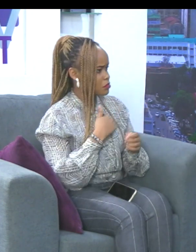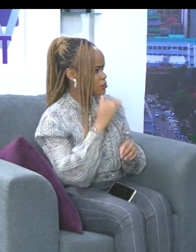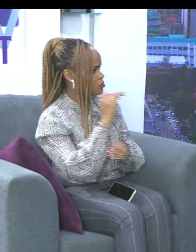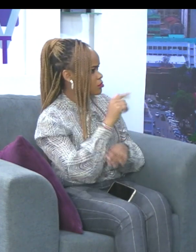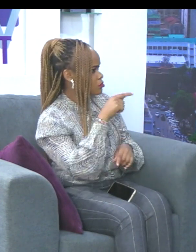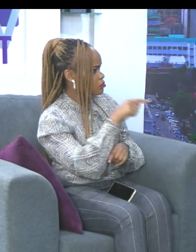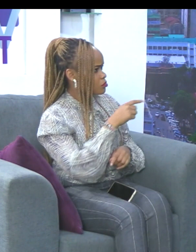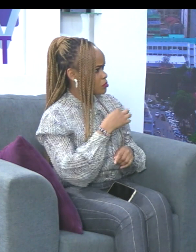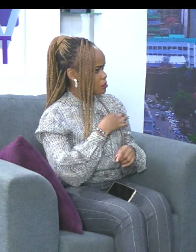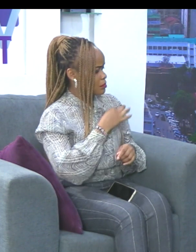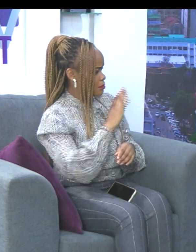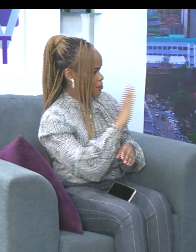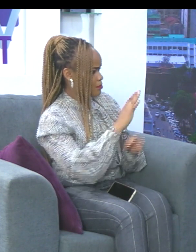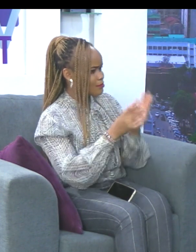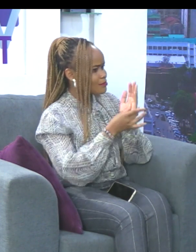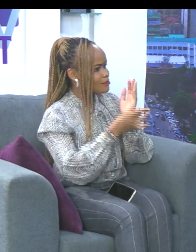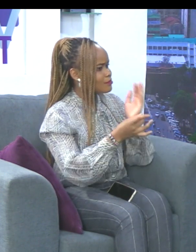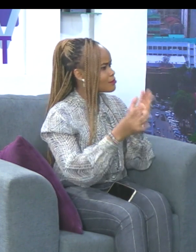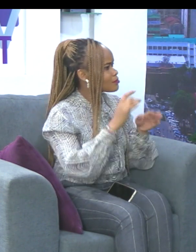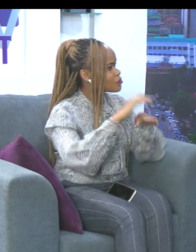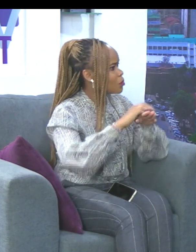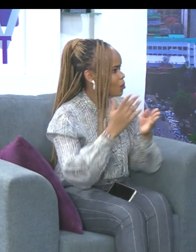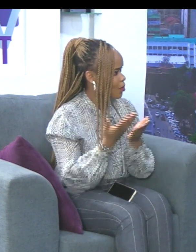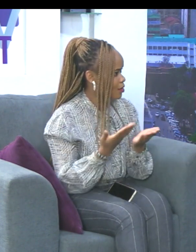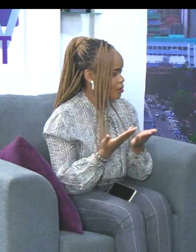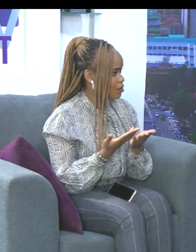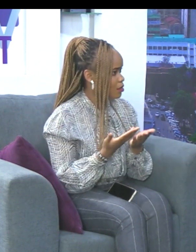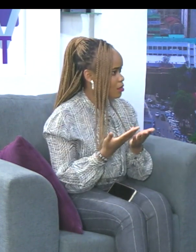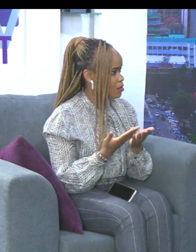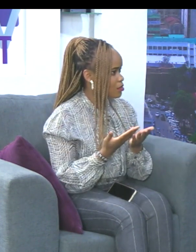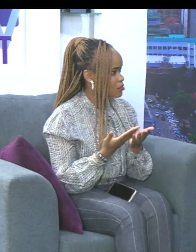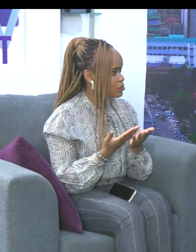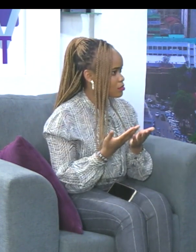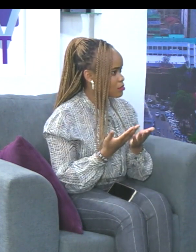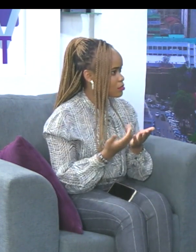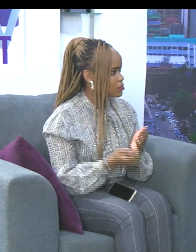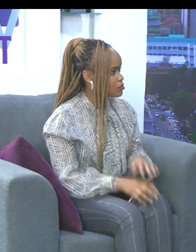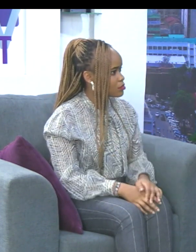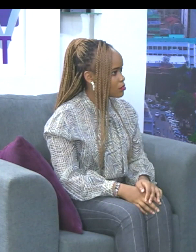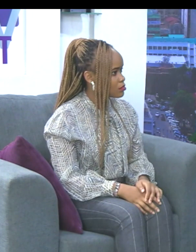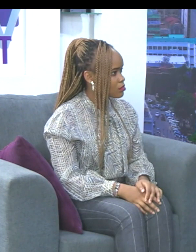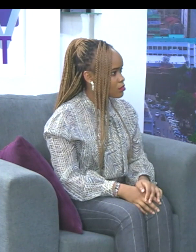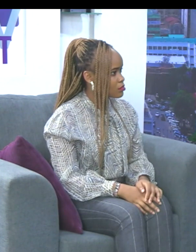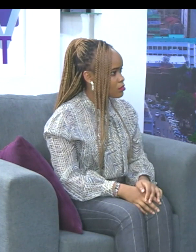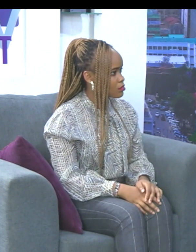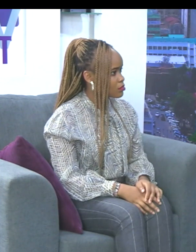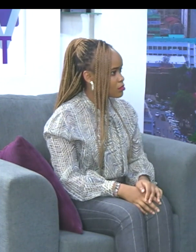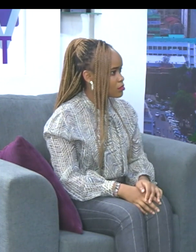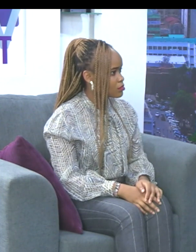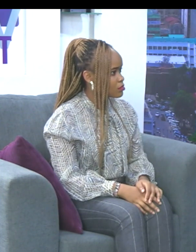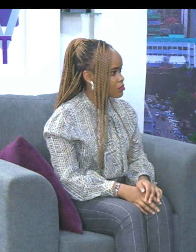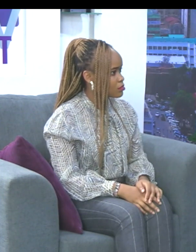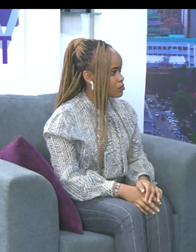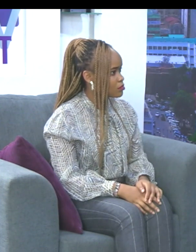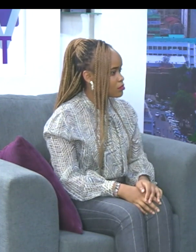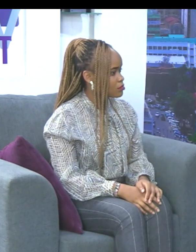Instagram. And now I would want to ask you, which design has you have really